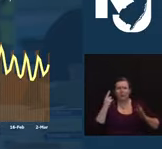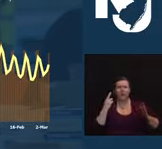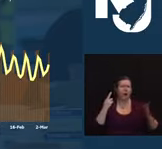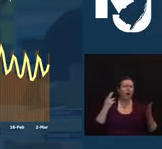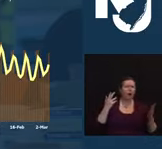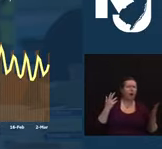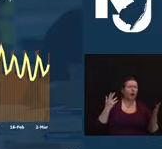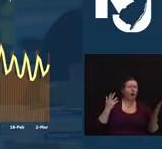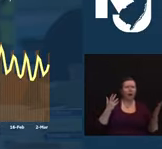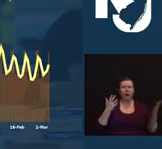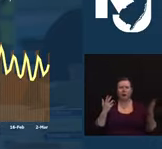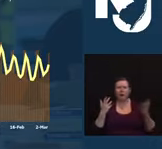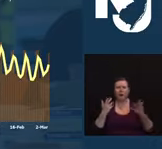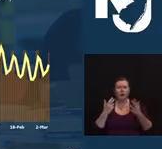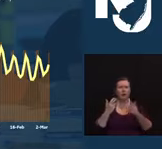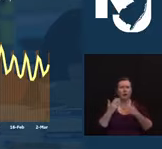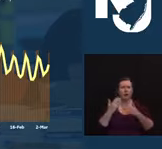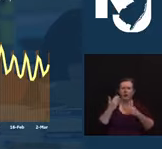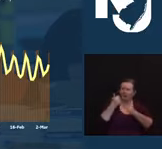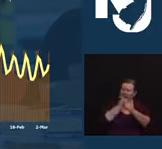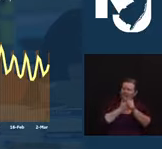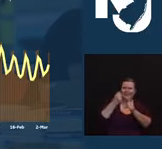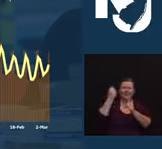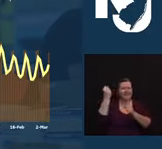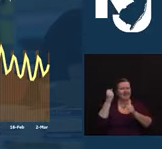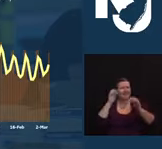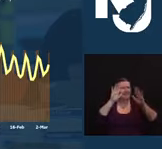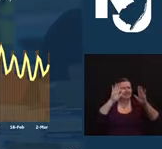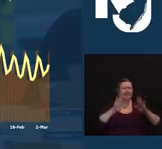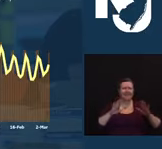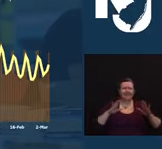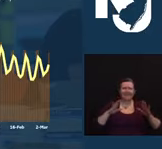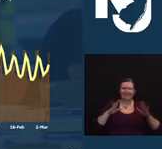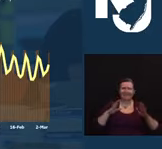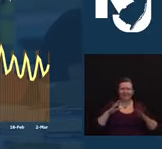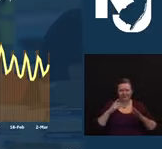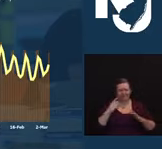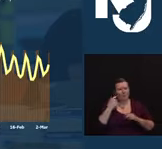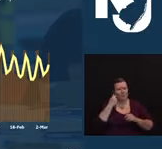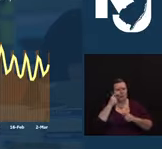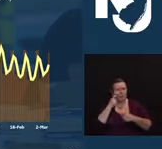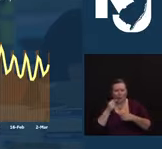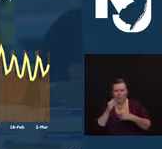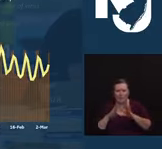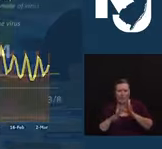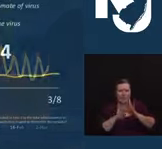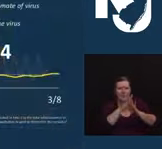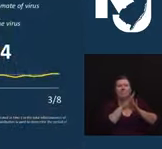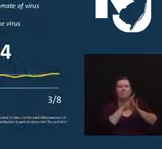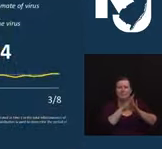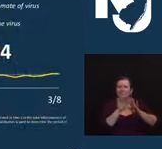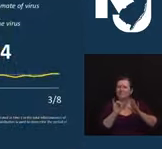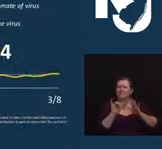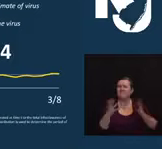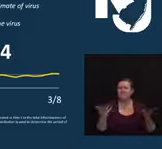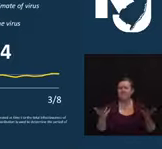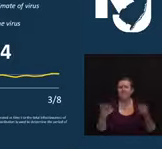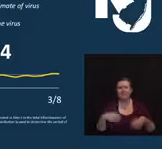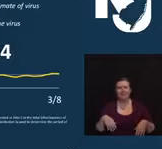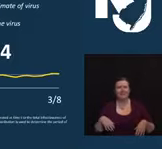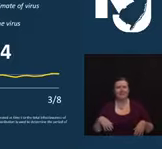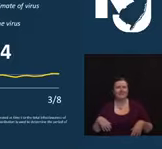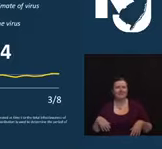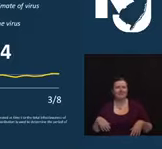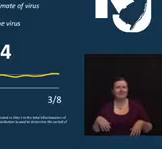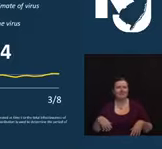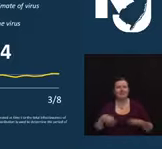single Saturday, Sunday, and holiday has shown a spike in our positivity. The statewide rate of transmission based on the 7-day